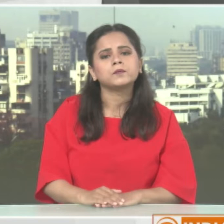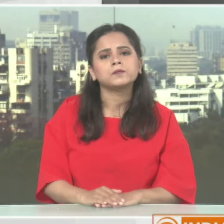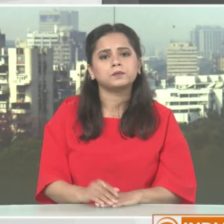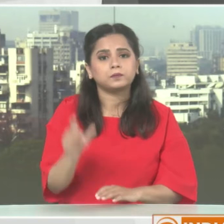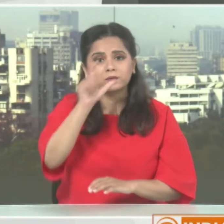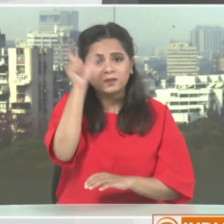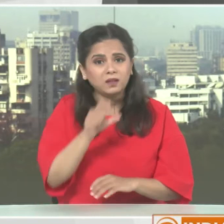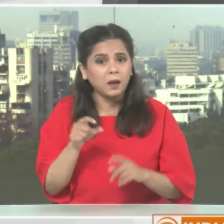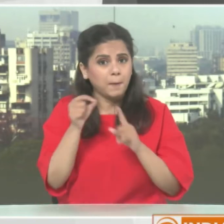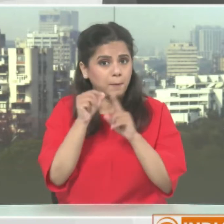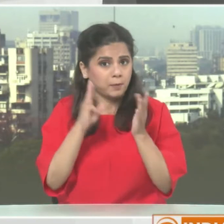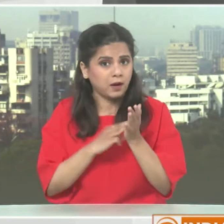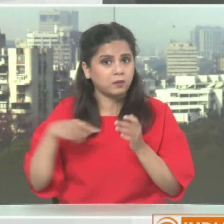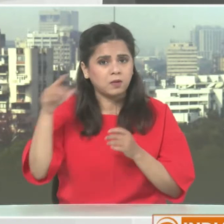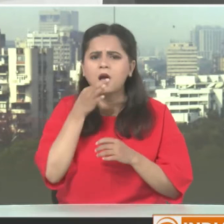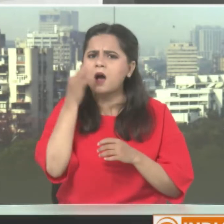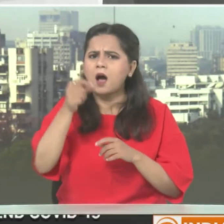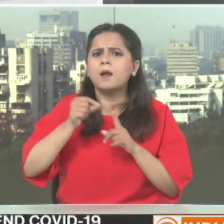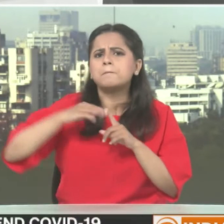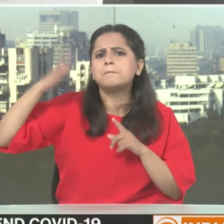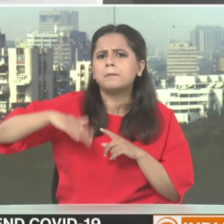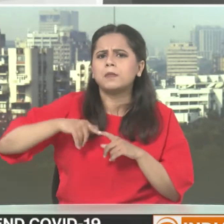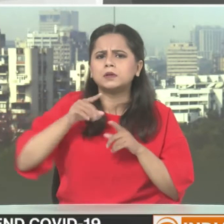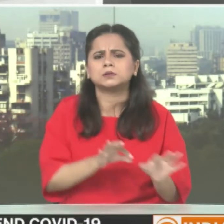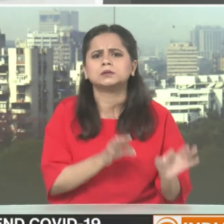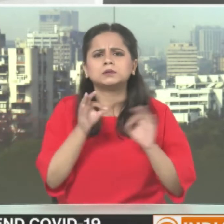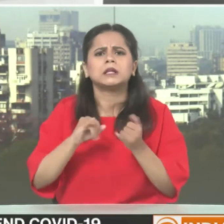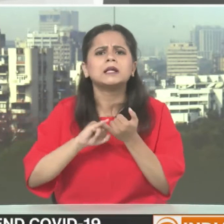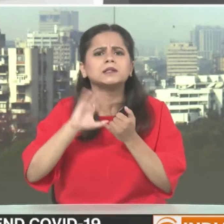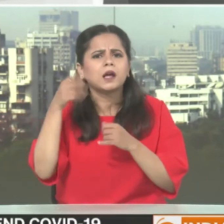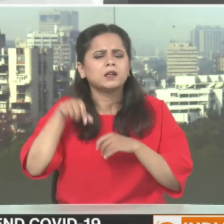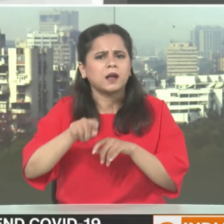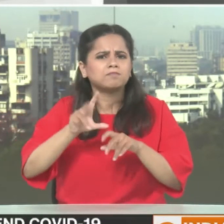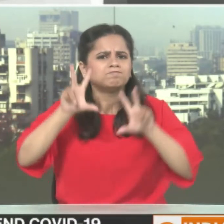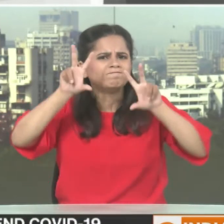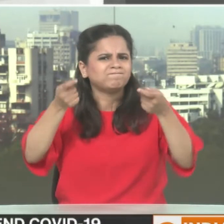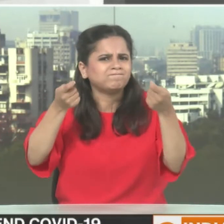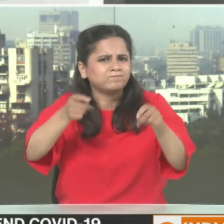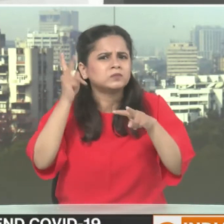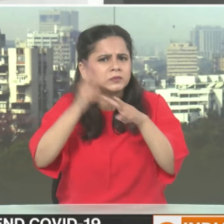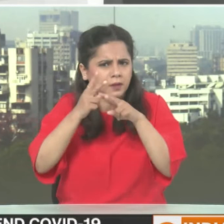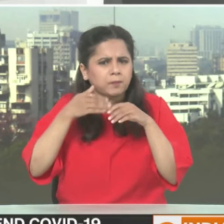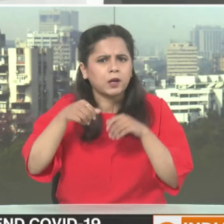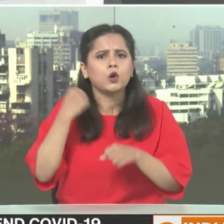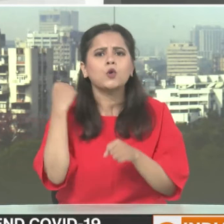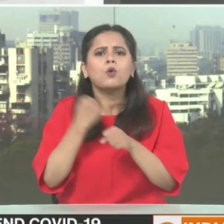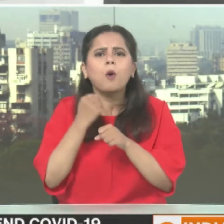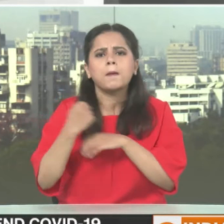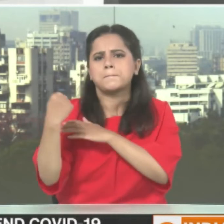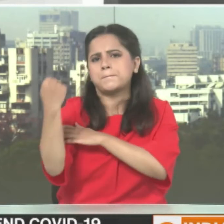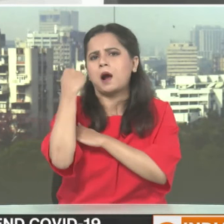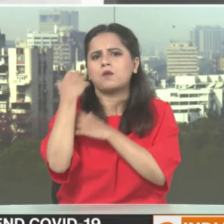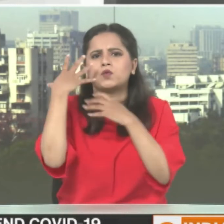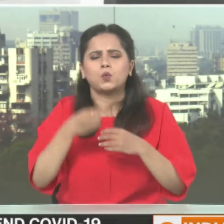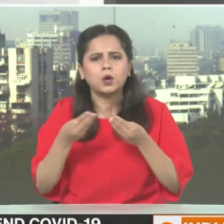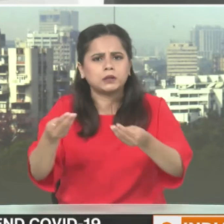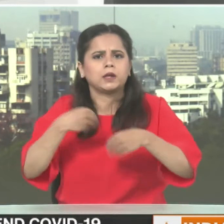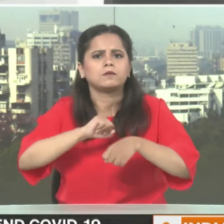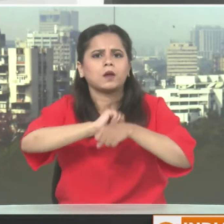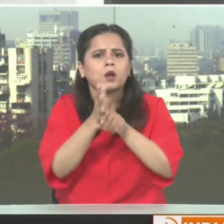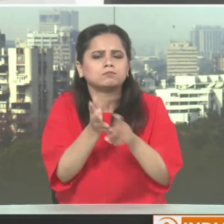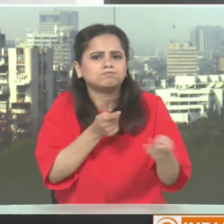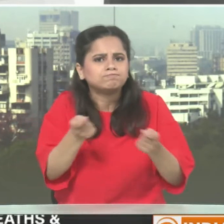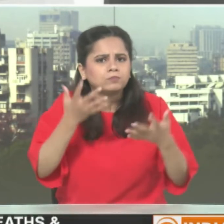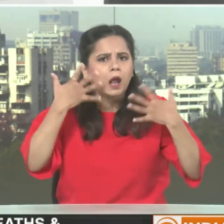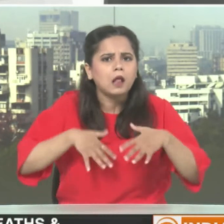The Italian Prime Minister has asked Parliament to extend a state of emergency which expands his government's powers as it tackles the COVID-19